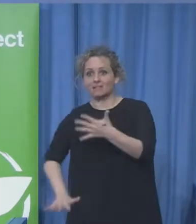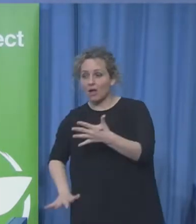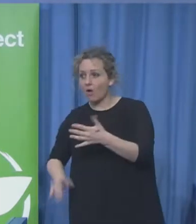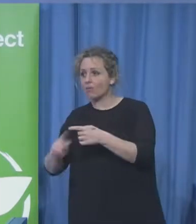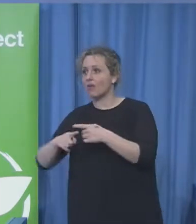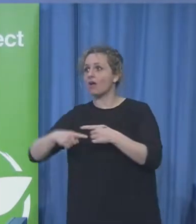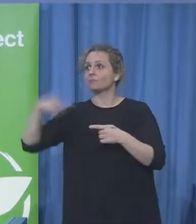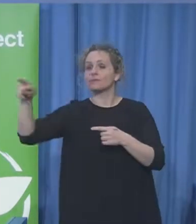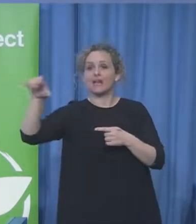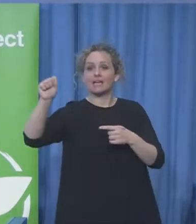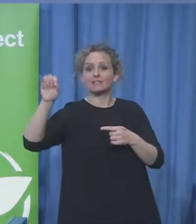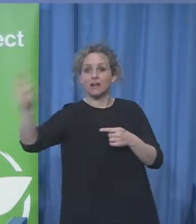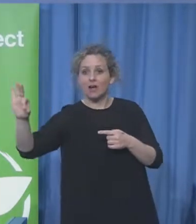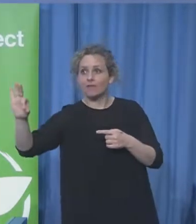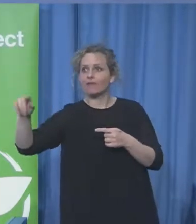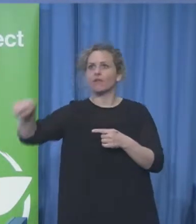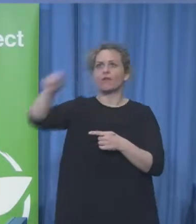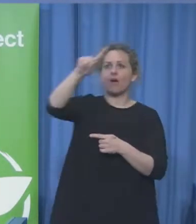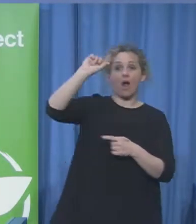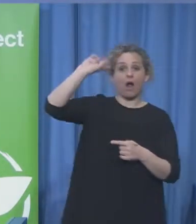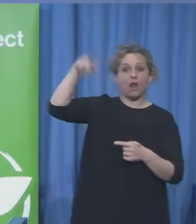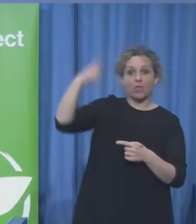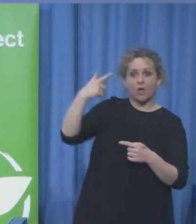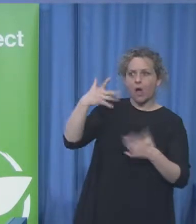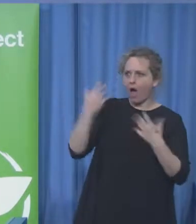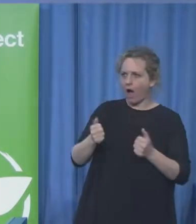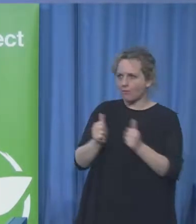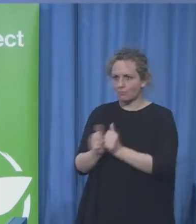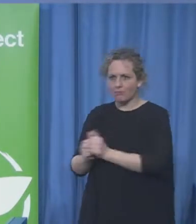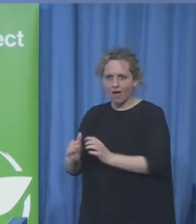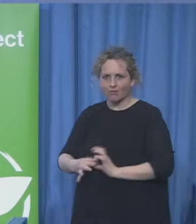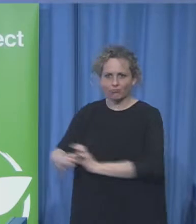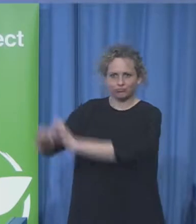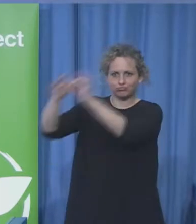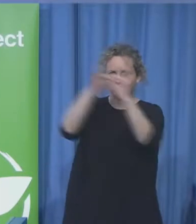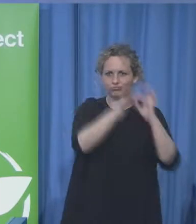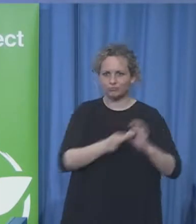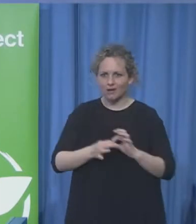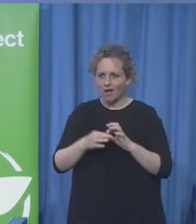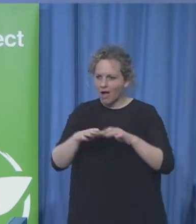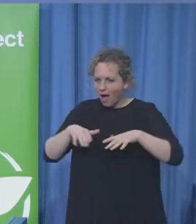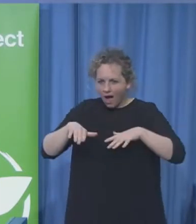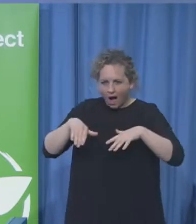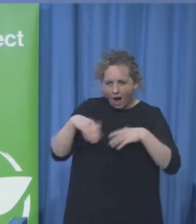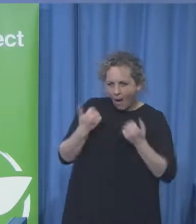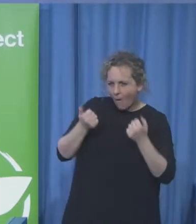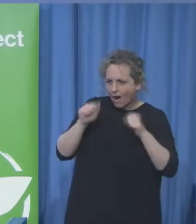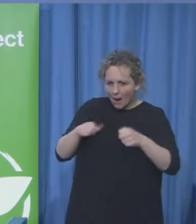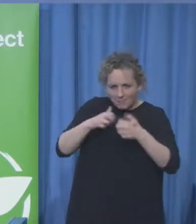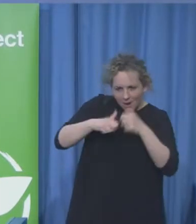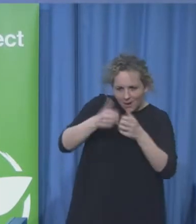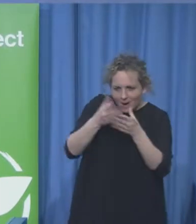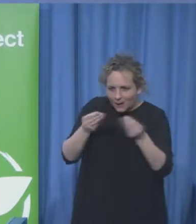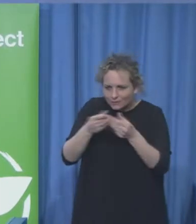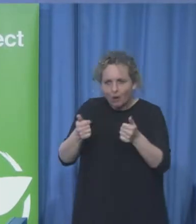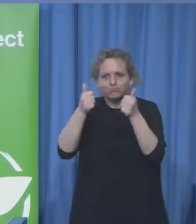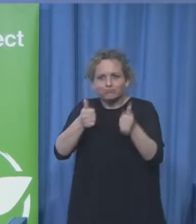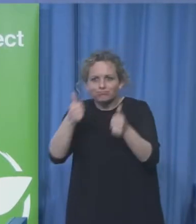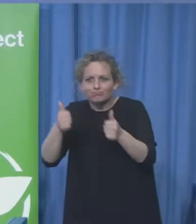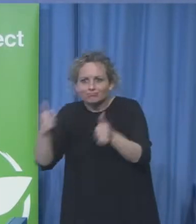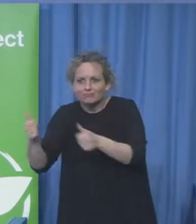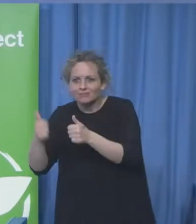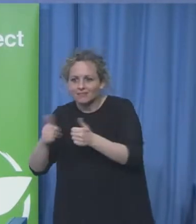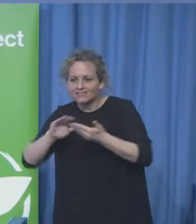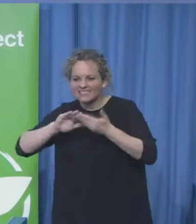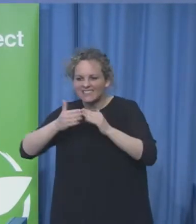urban development and be part of the solution and shaping a more equitable